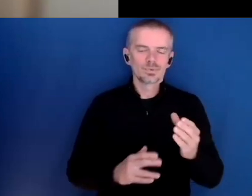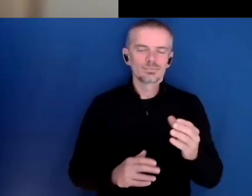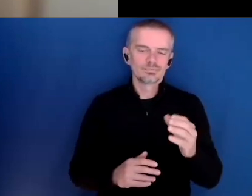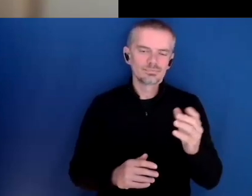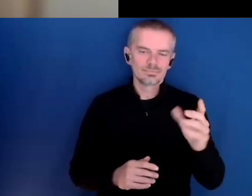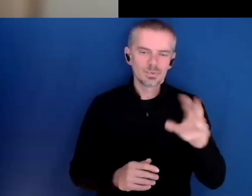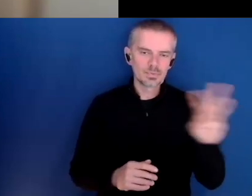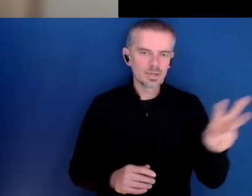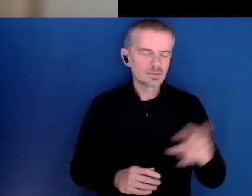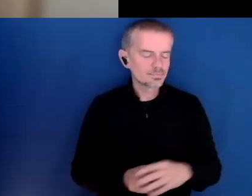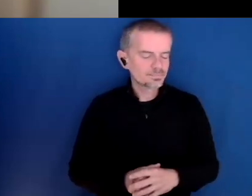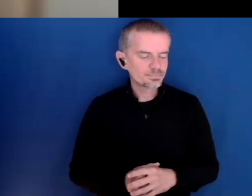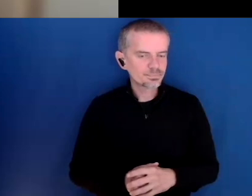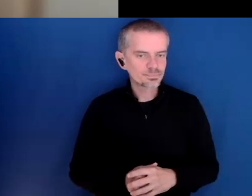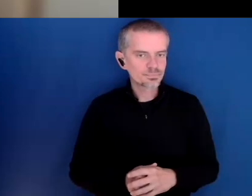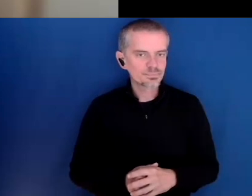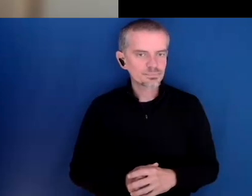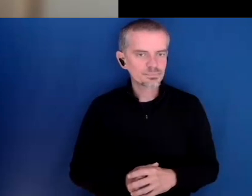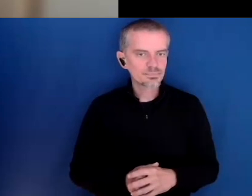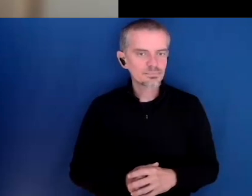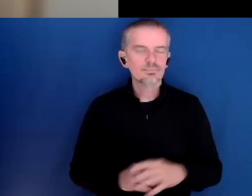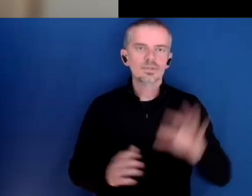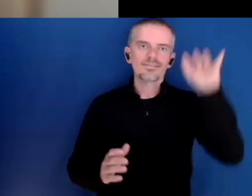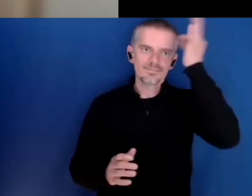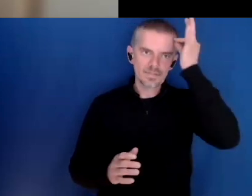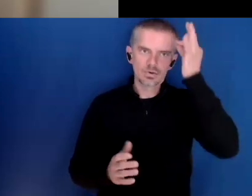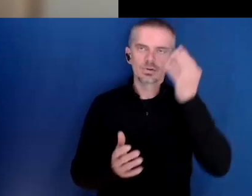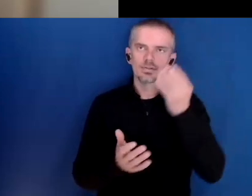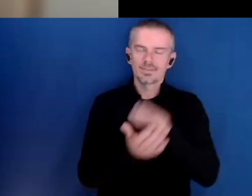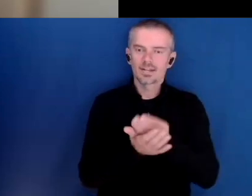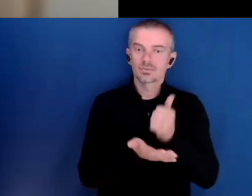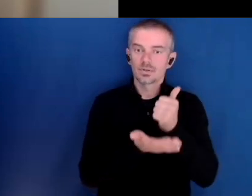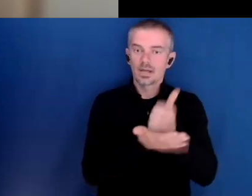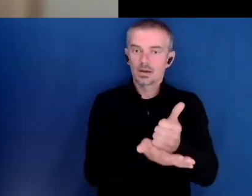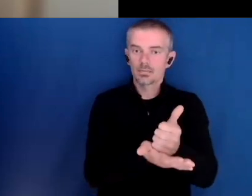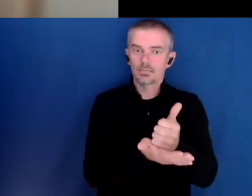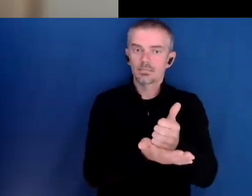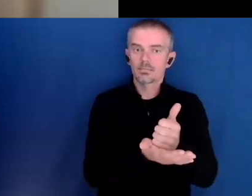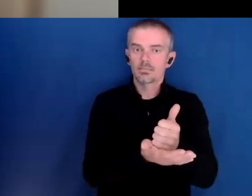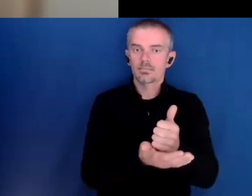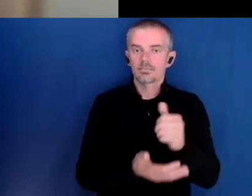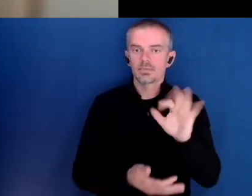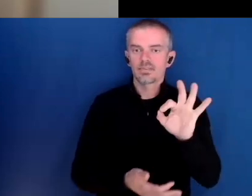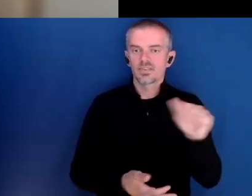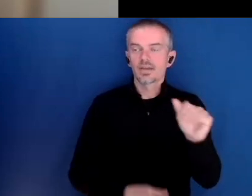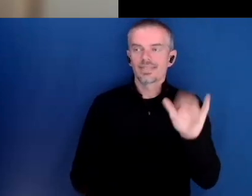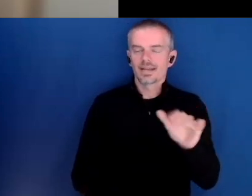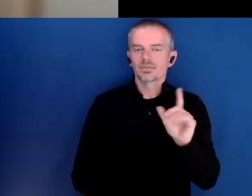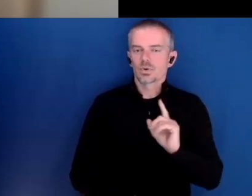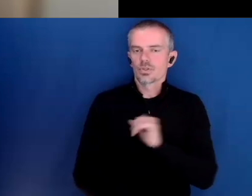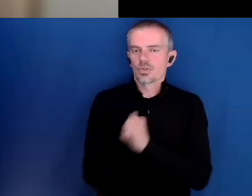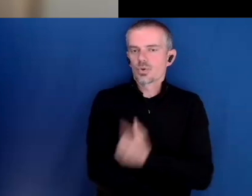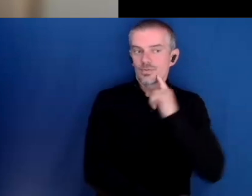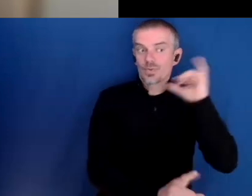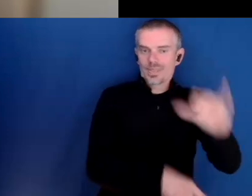that's to say, federal financial assistance is the authority we have for that type of work. We don't